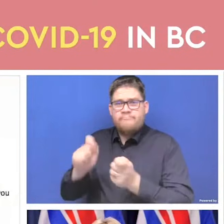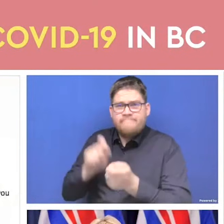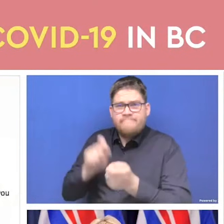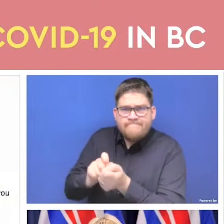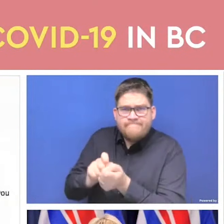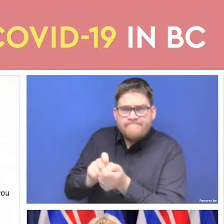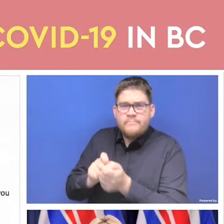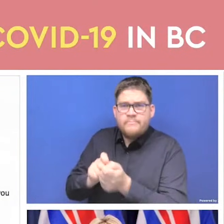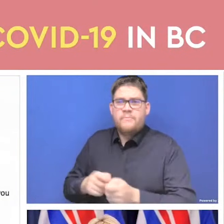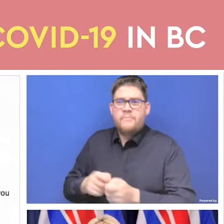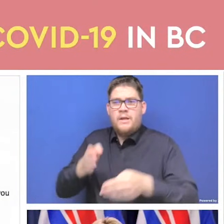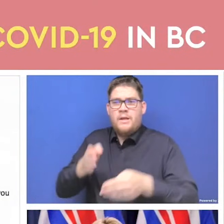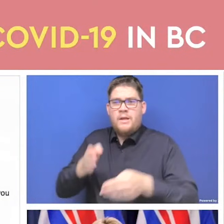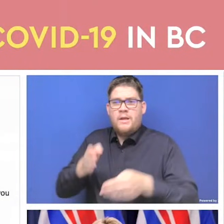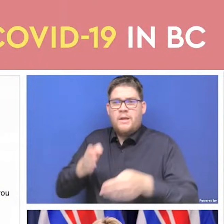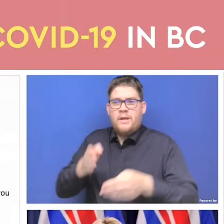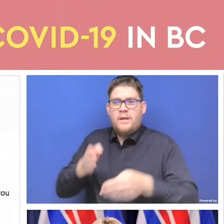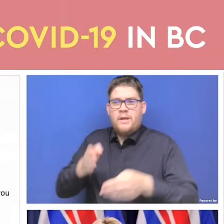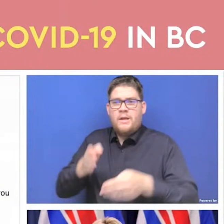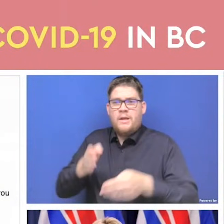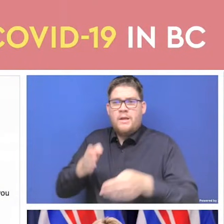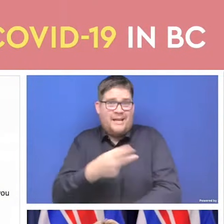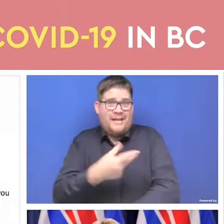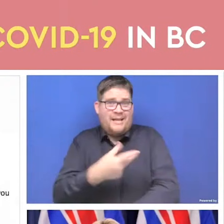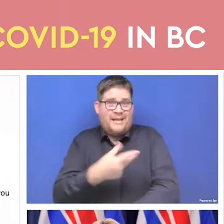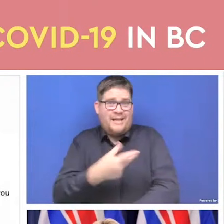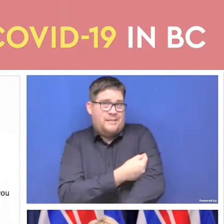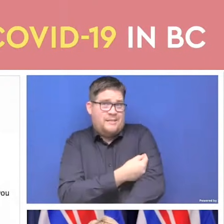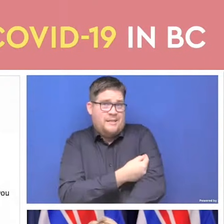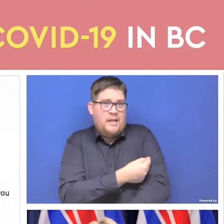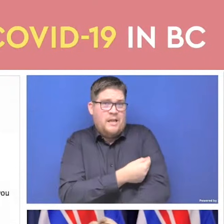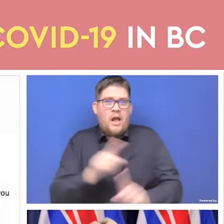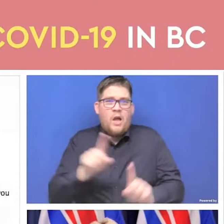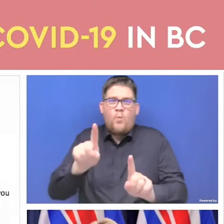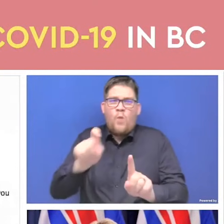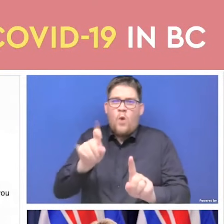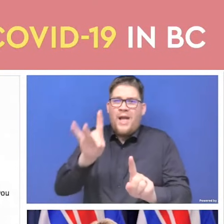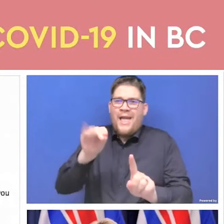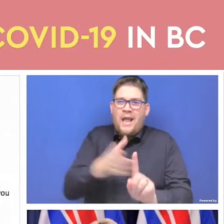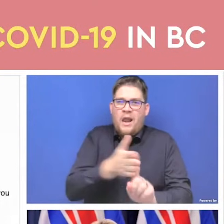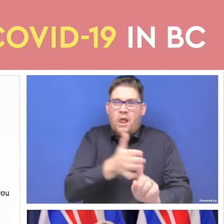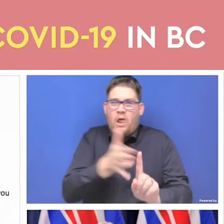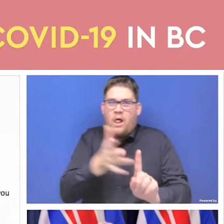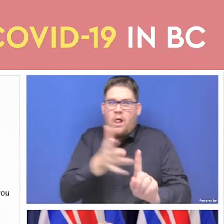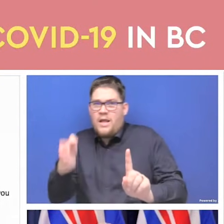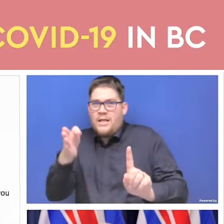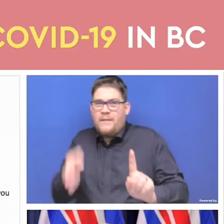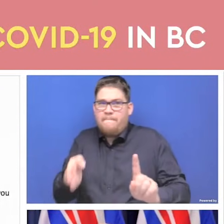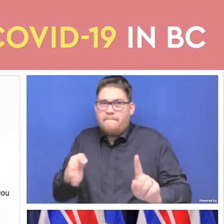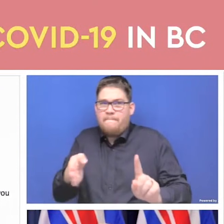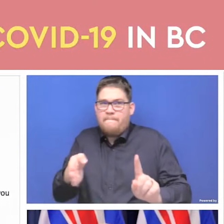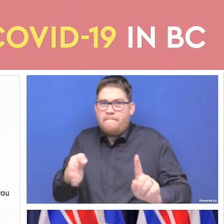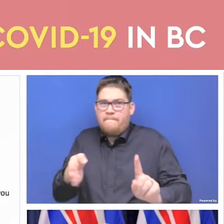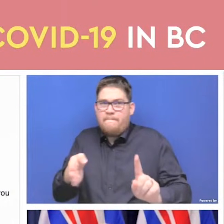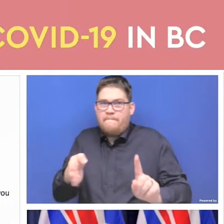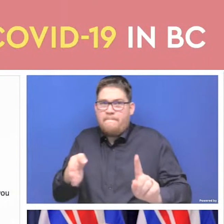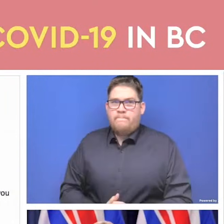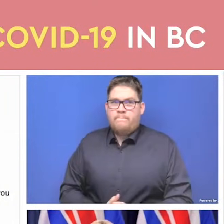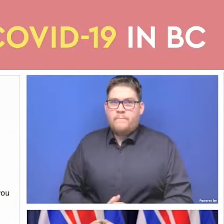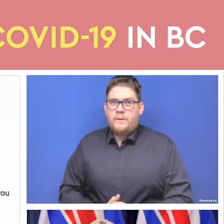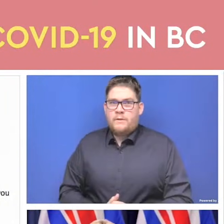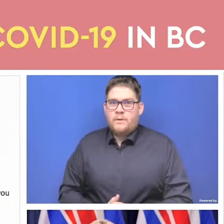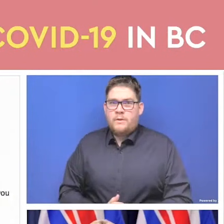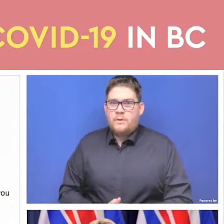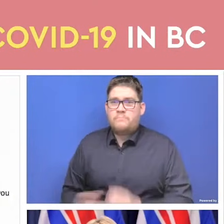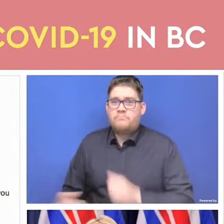dose 2. There is time, and there was protection, so we do need to be patient for that. The other thing, then you book